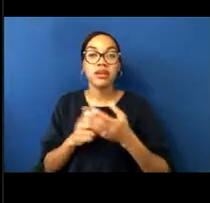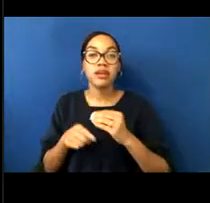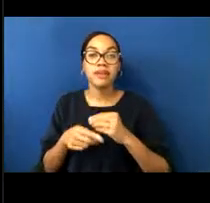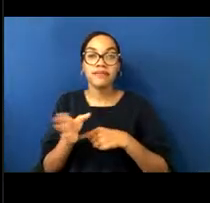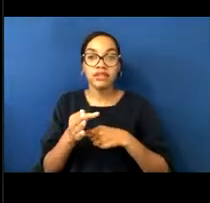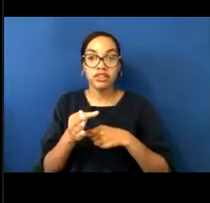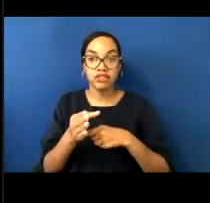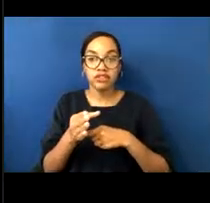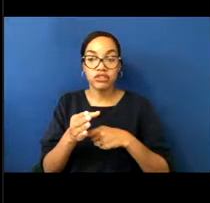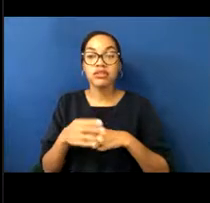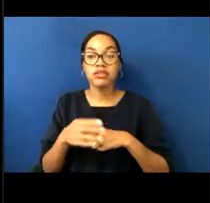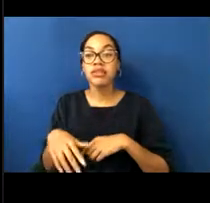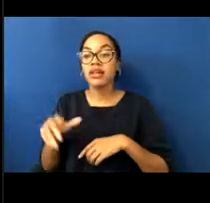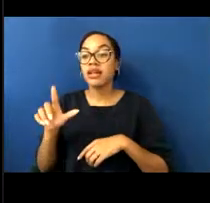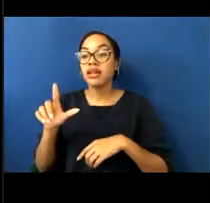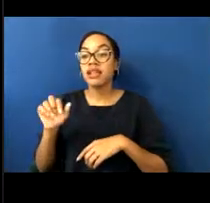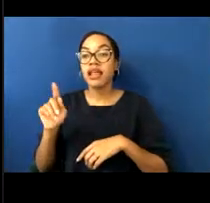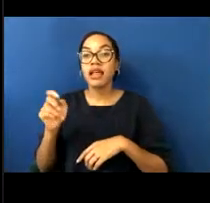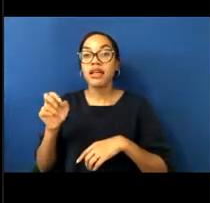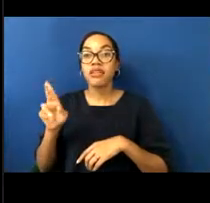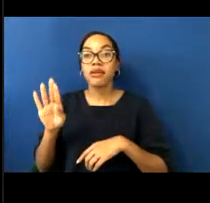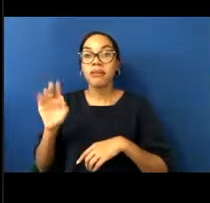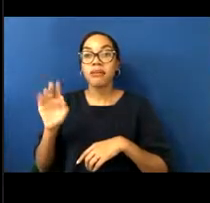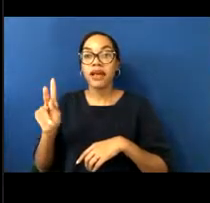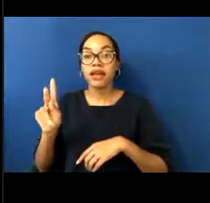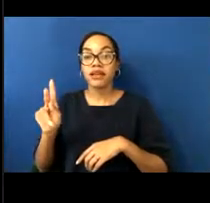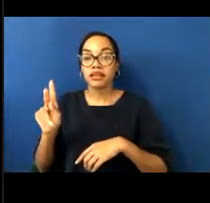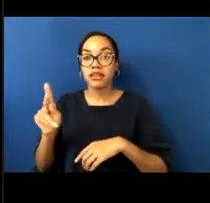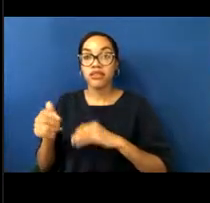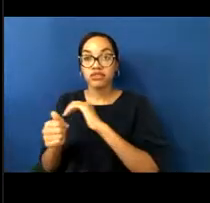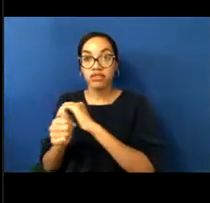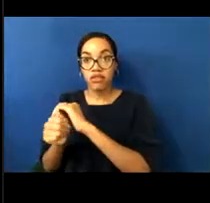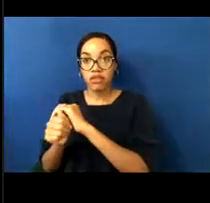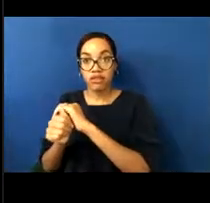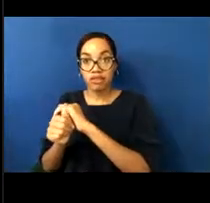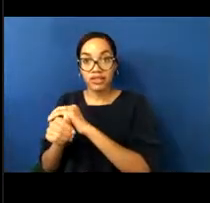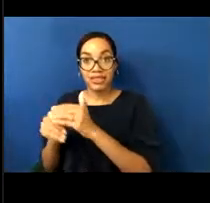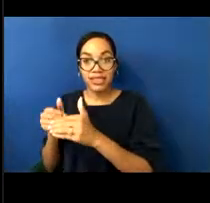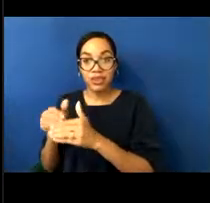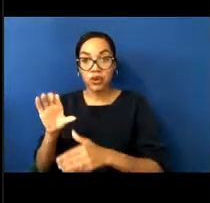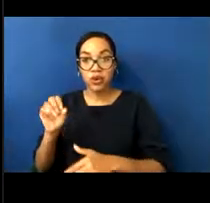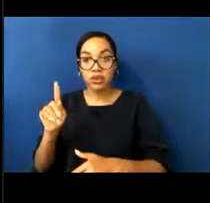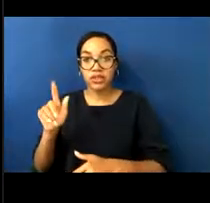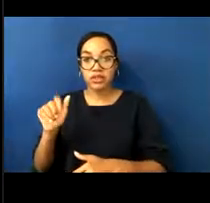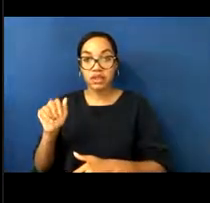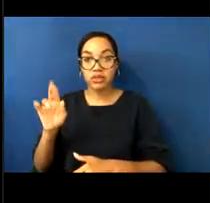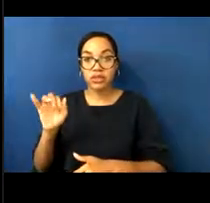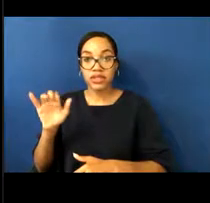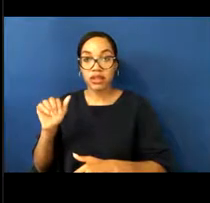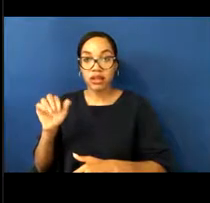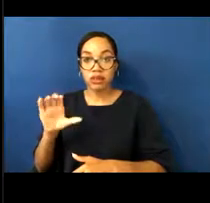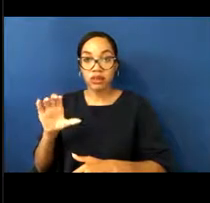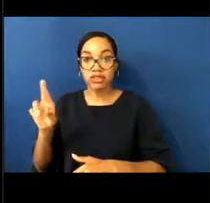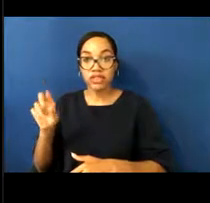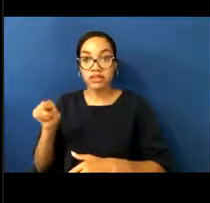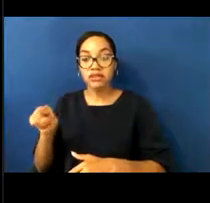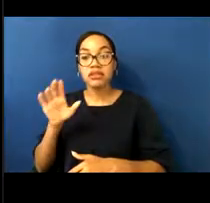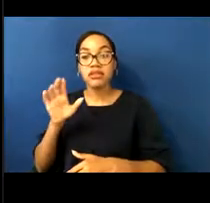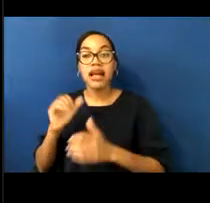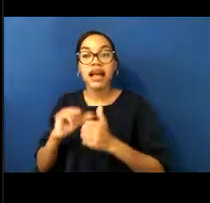about leatherback turtles nesting on the west coast of Costa Rica and how they may be impacted by future ocean and